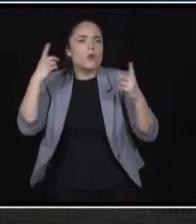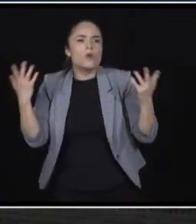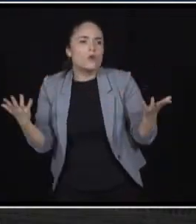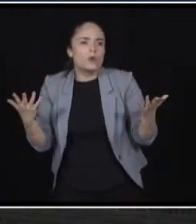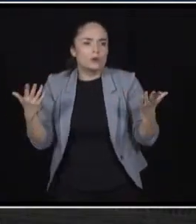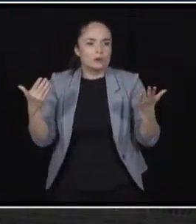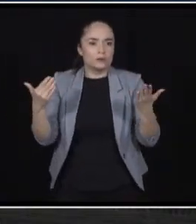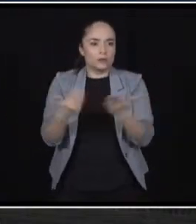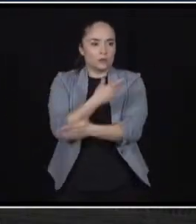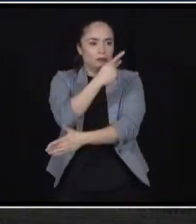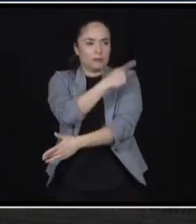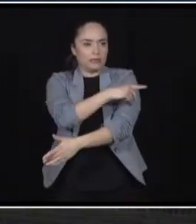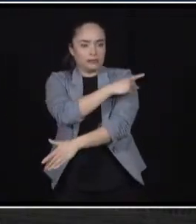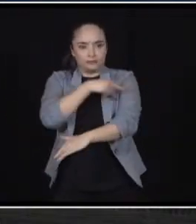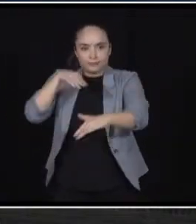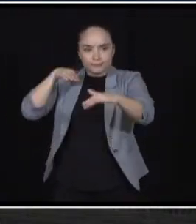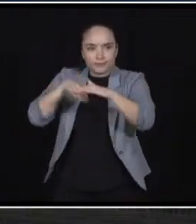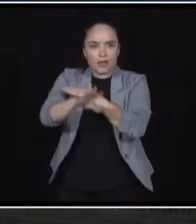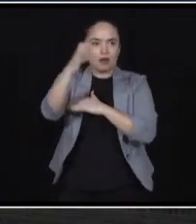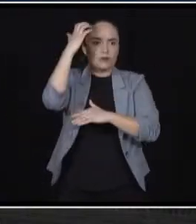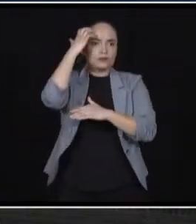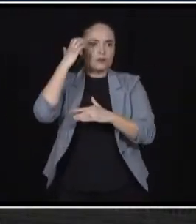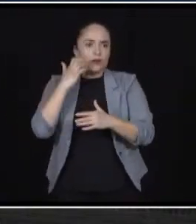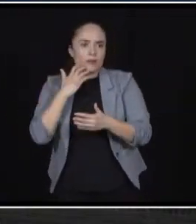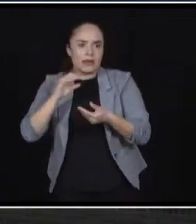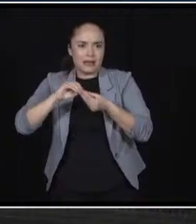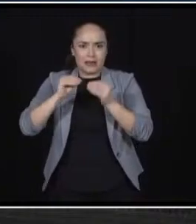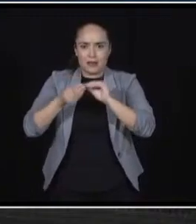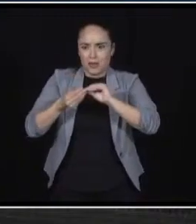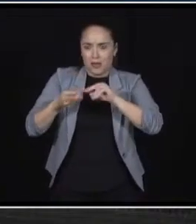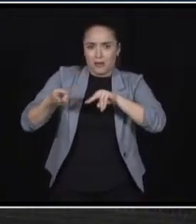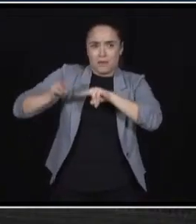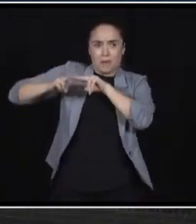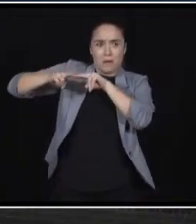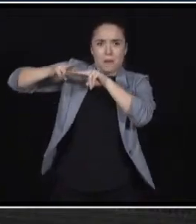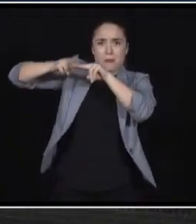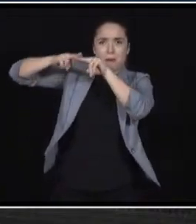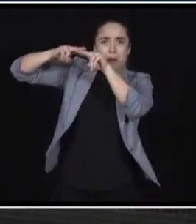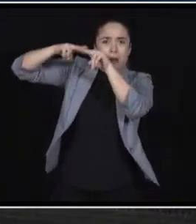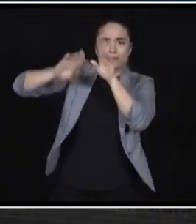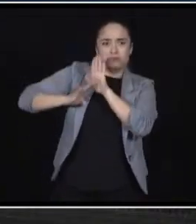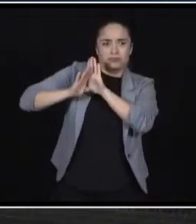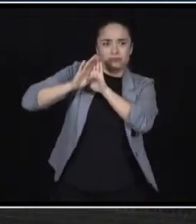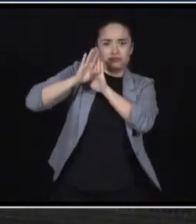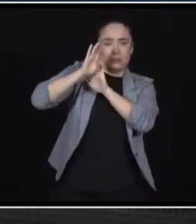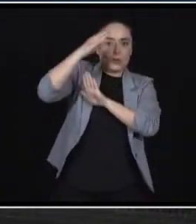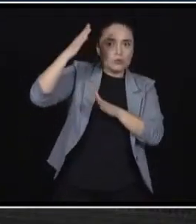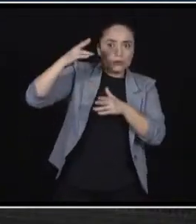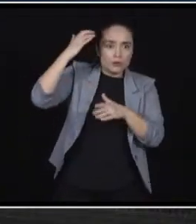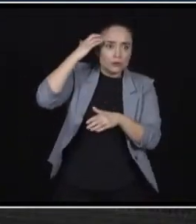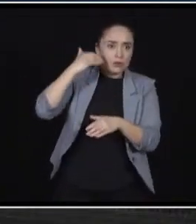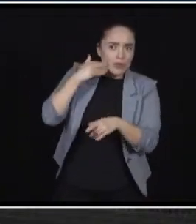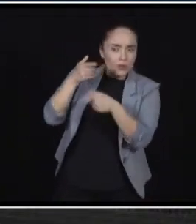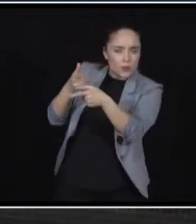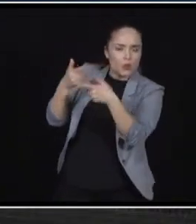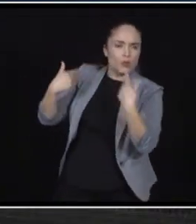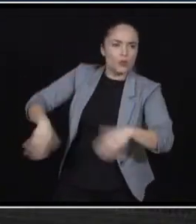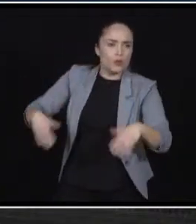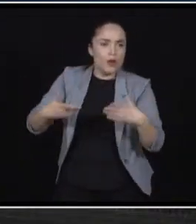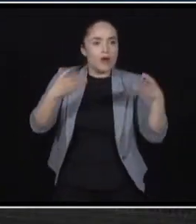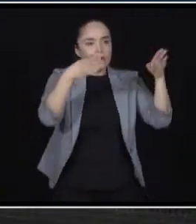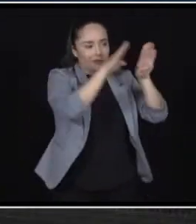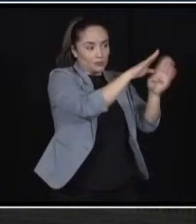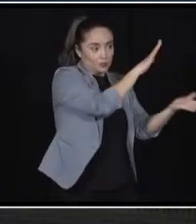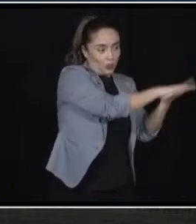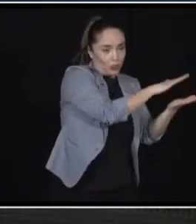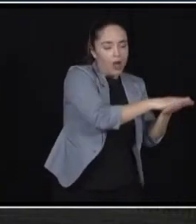into our healthcare facilities as they're trying to deal with that pressure right now. So this will help and assist as much as we can, as